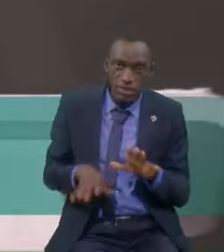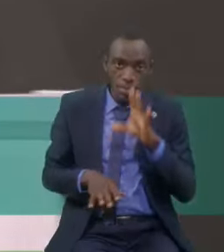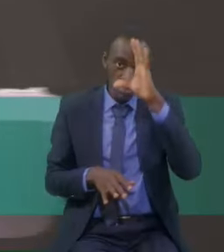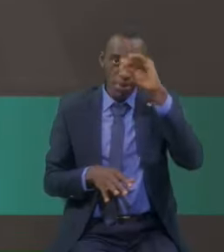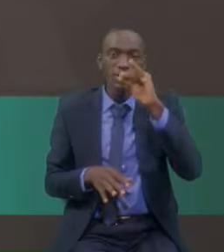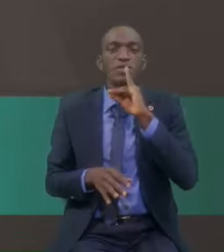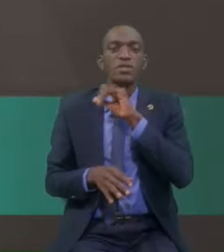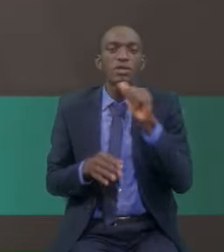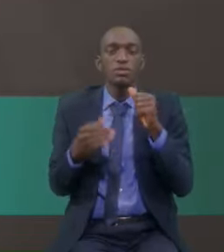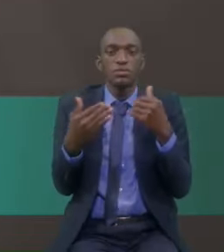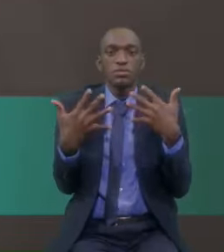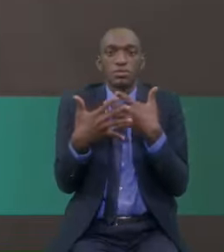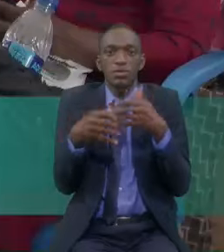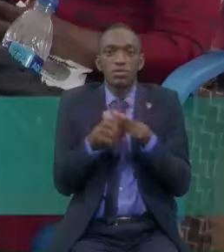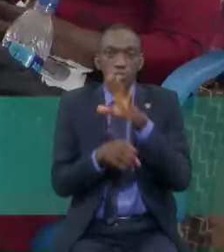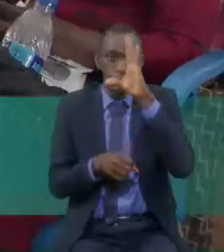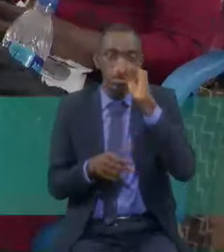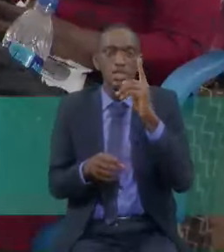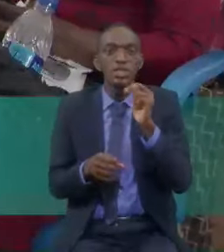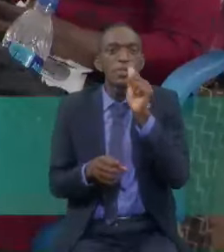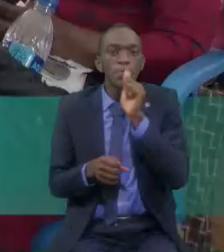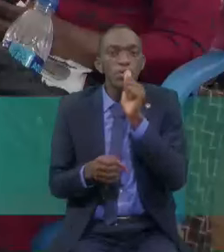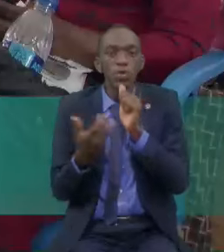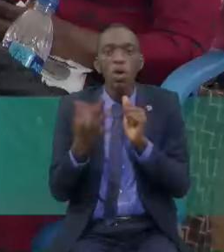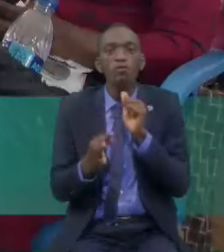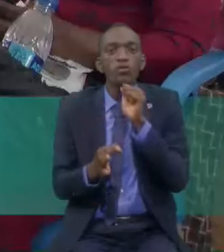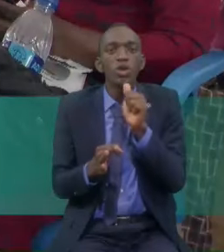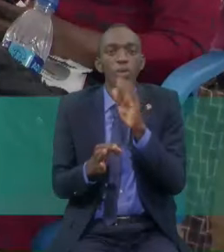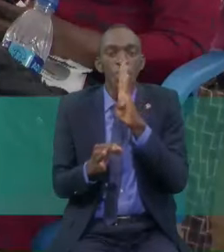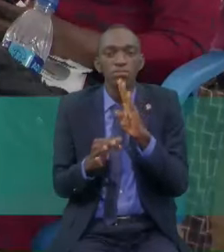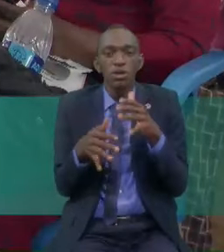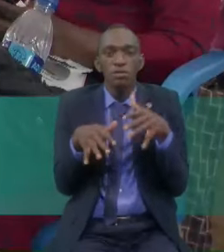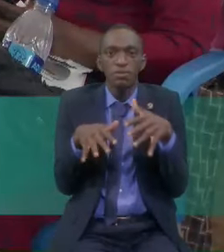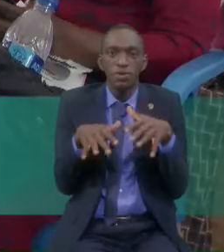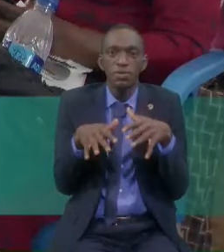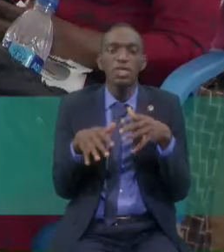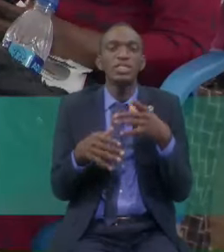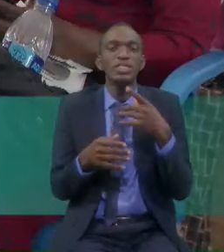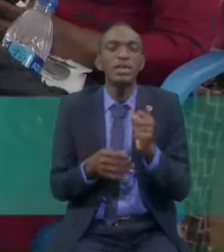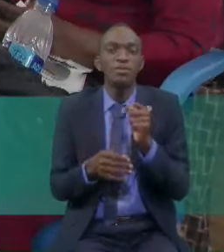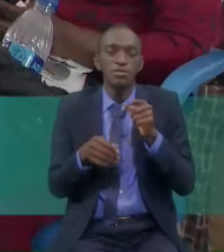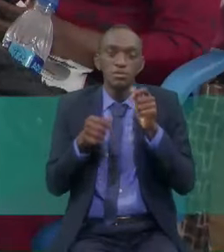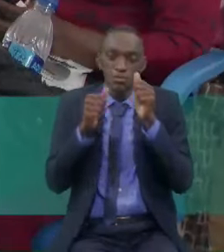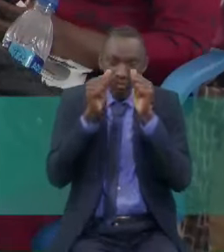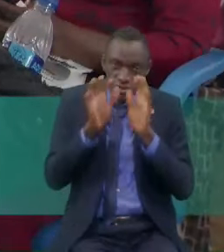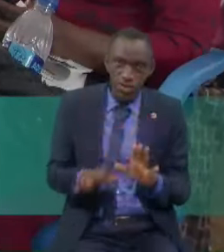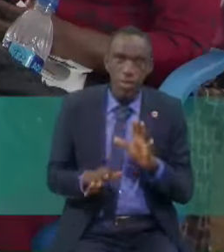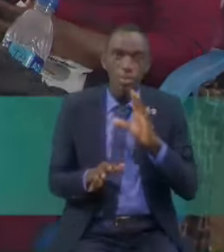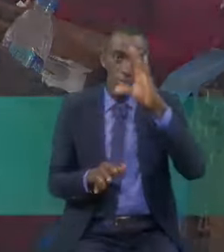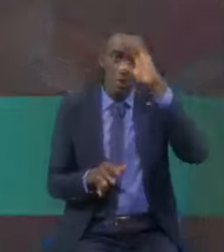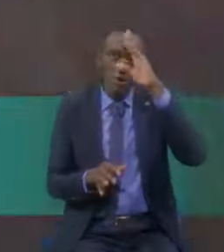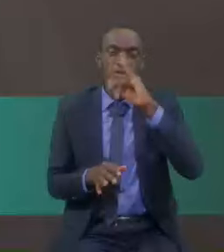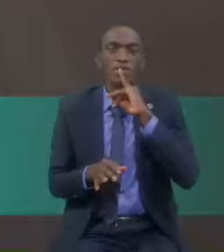not being fretful. The fainting man is a fretful man.